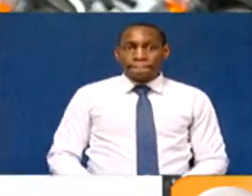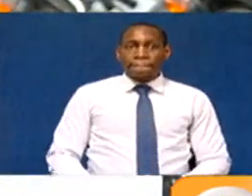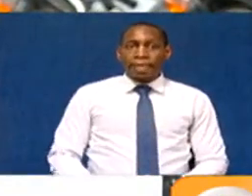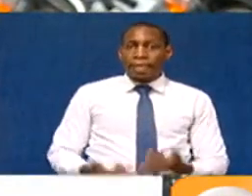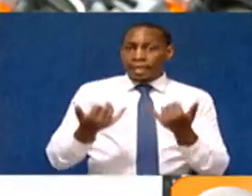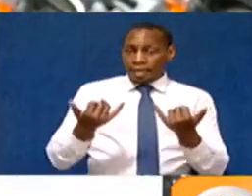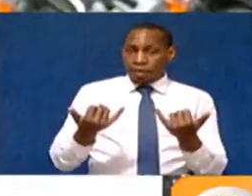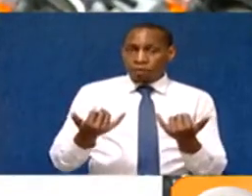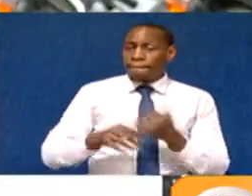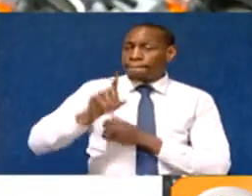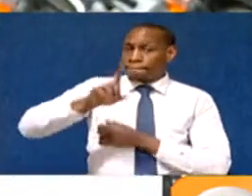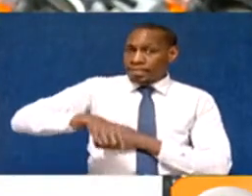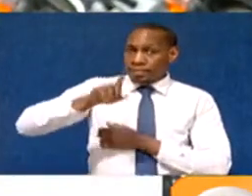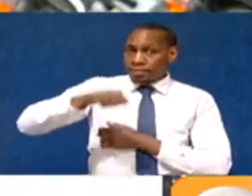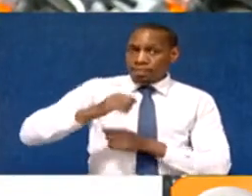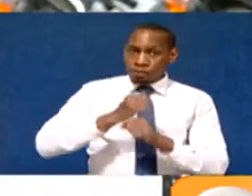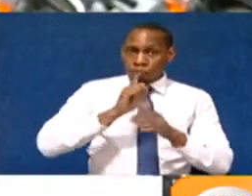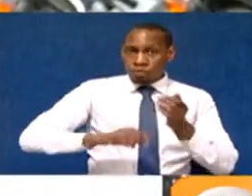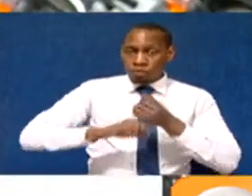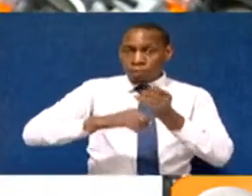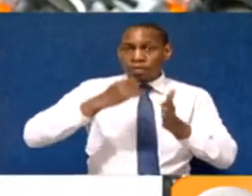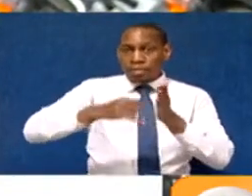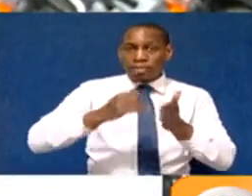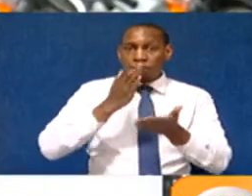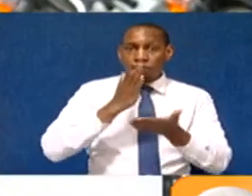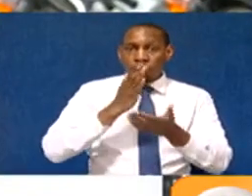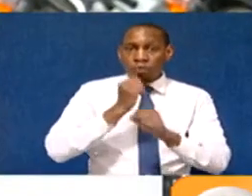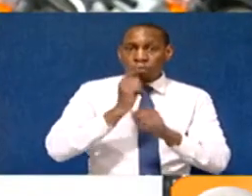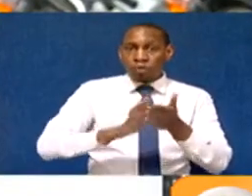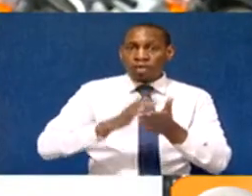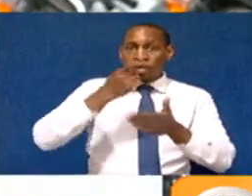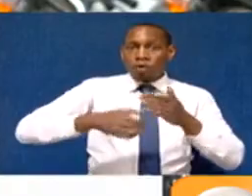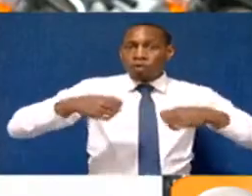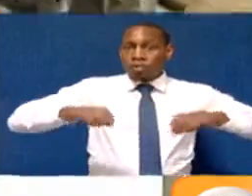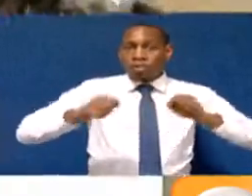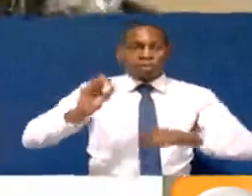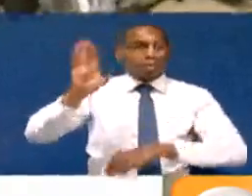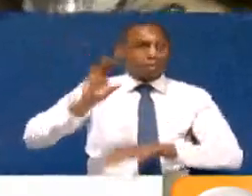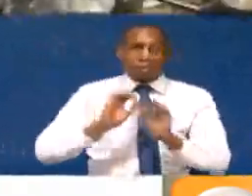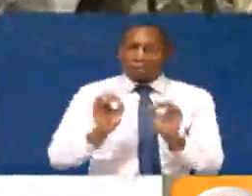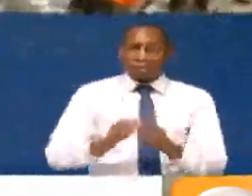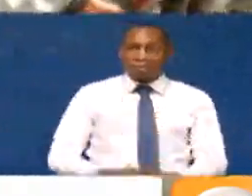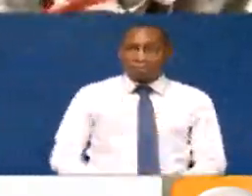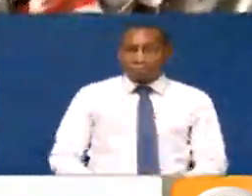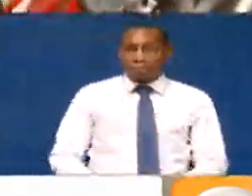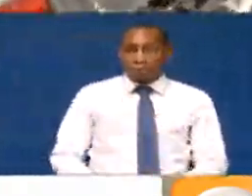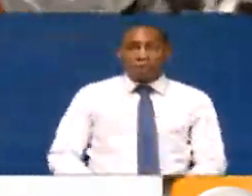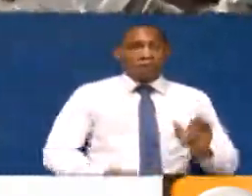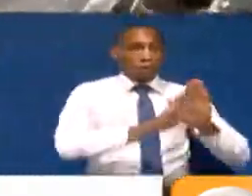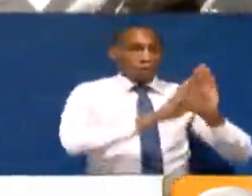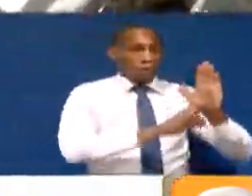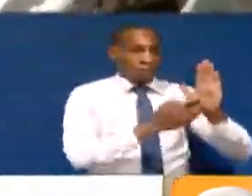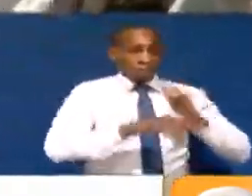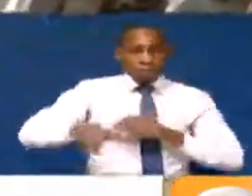What must be done to support the industries to make sure that the cost of the bike does not go up? Under the